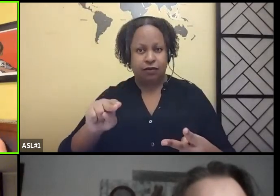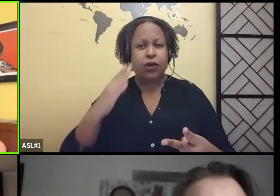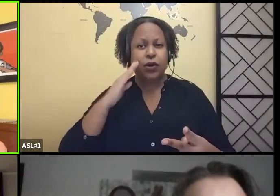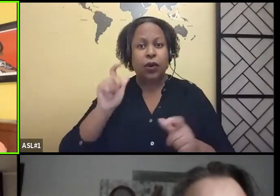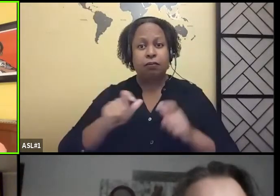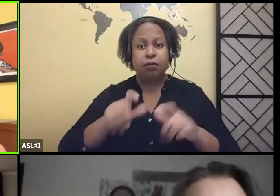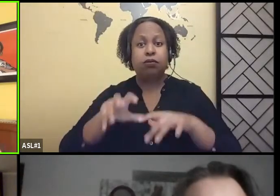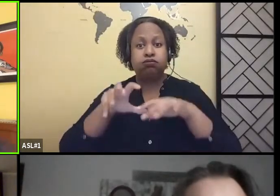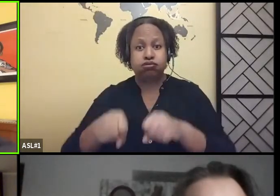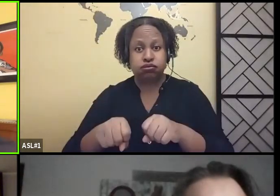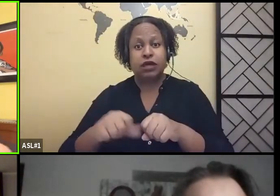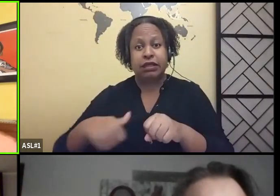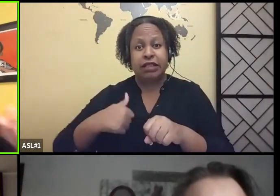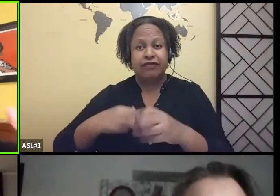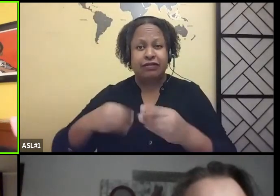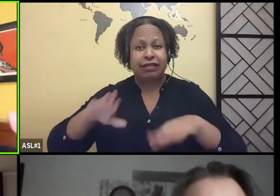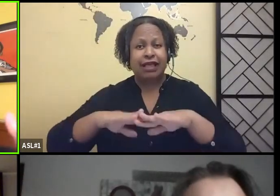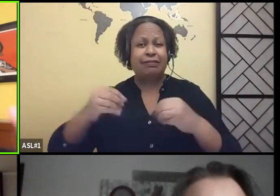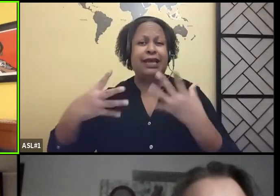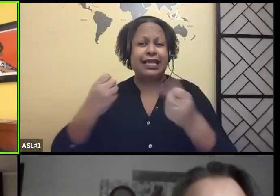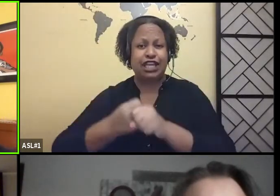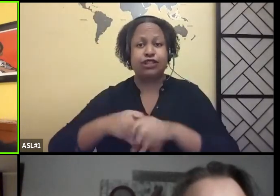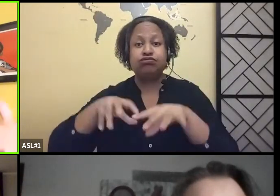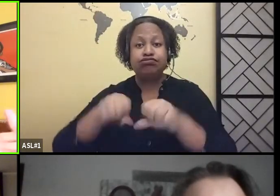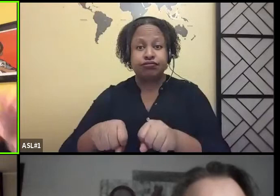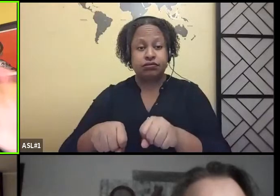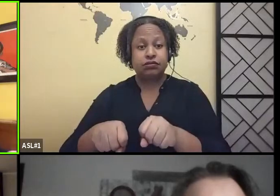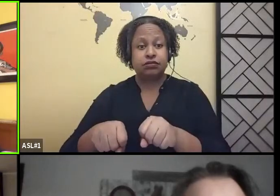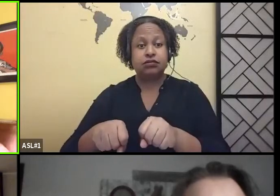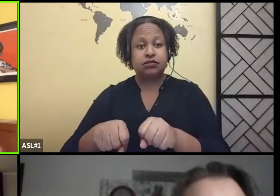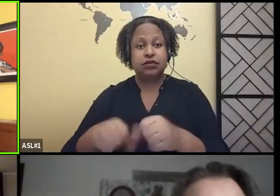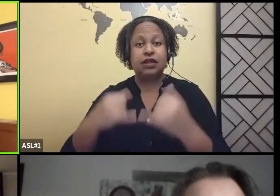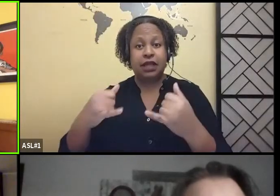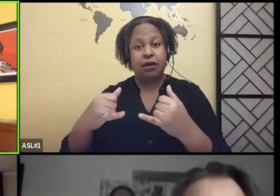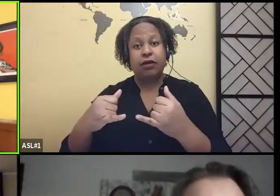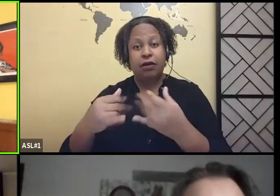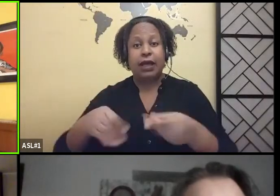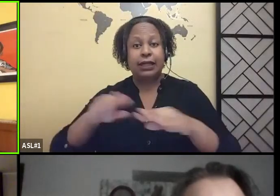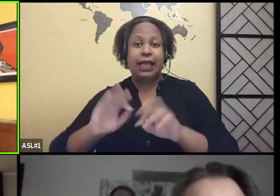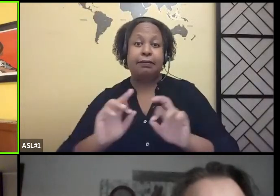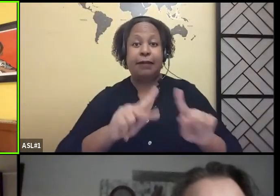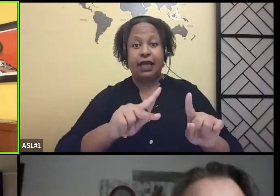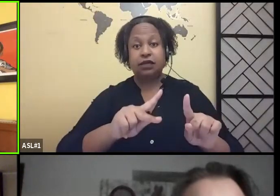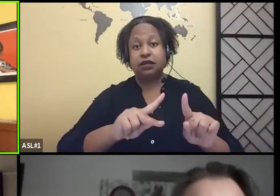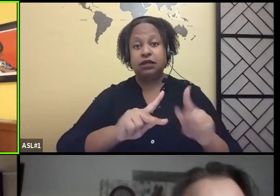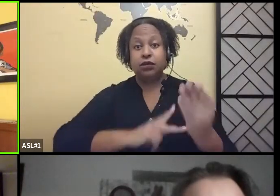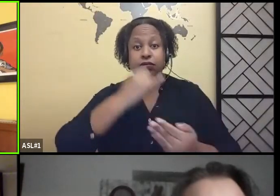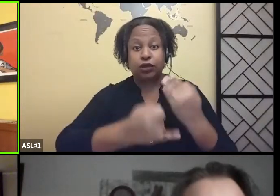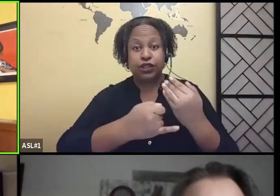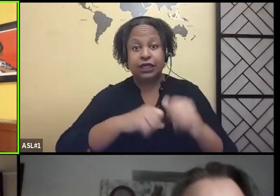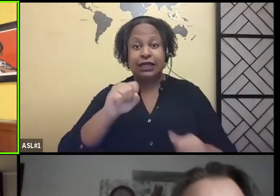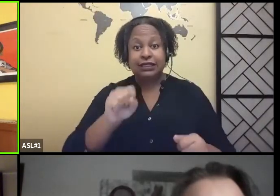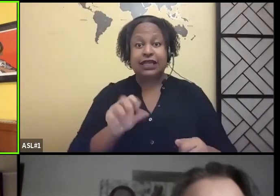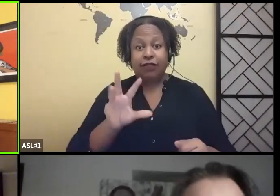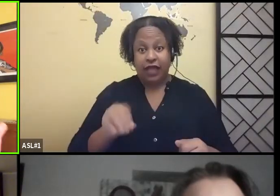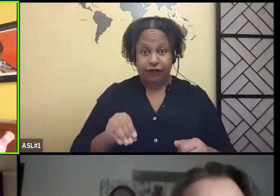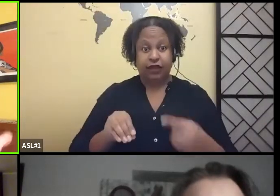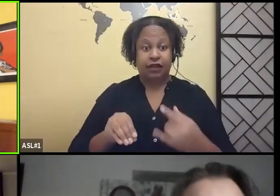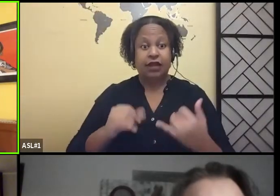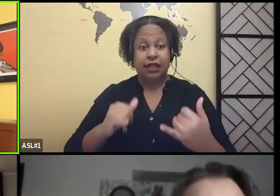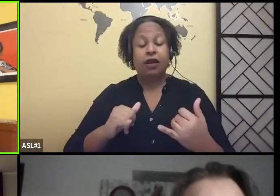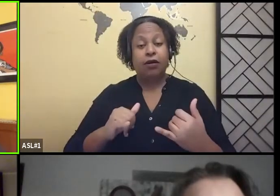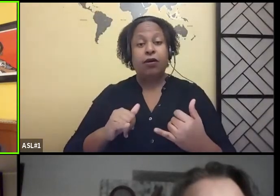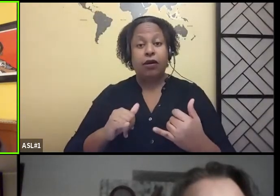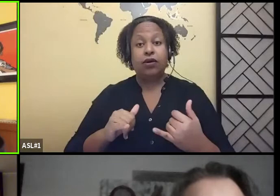been occupying land for many, many years. It's part of land back in South Africa, and have